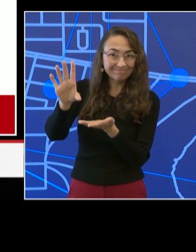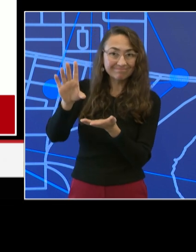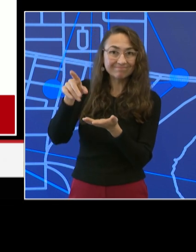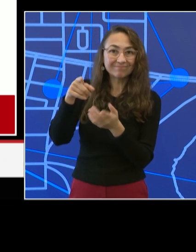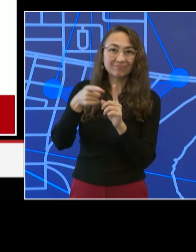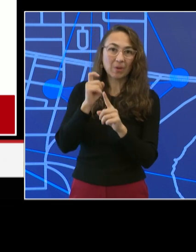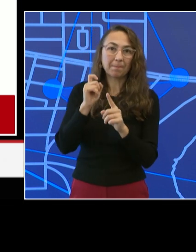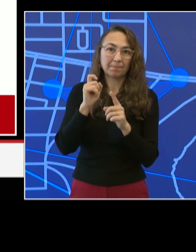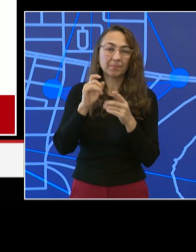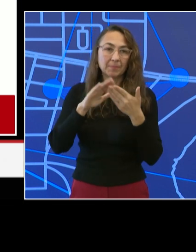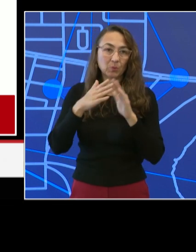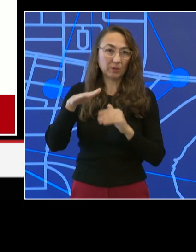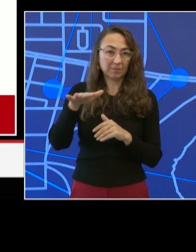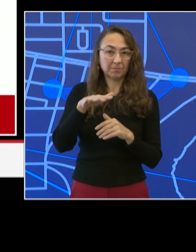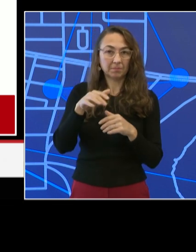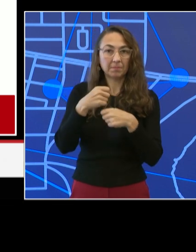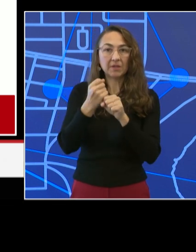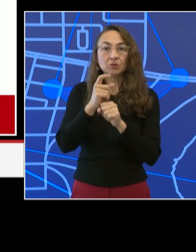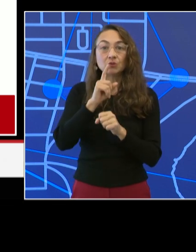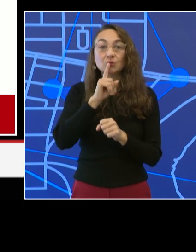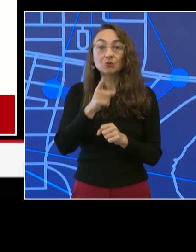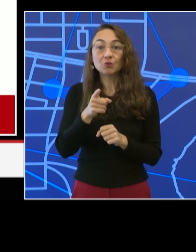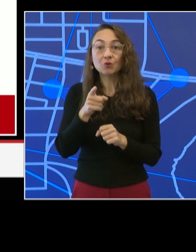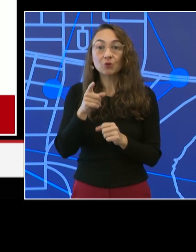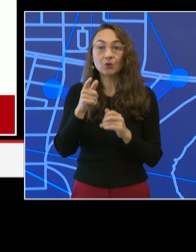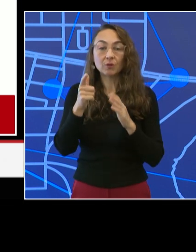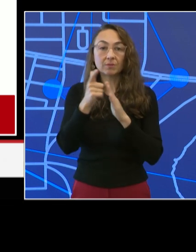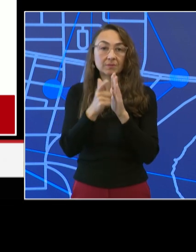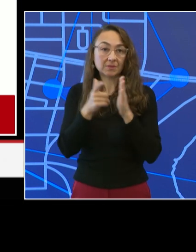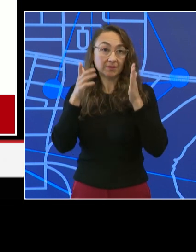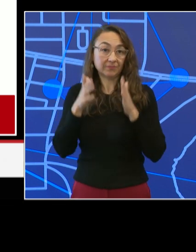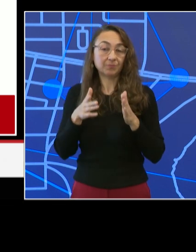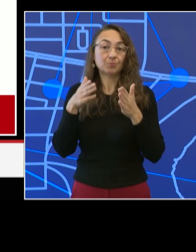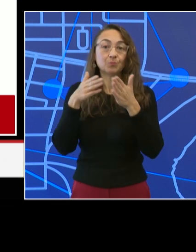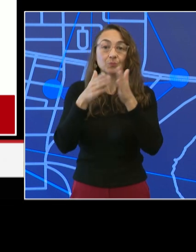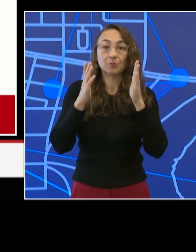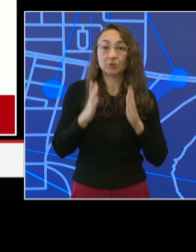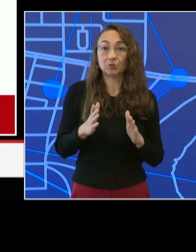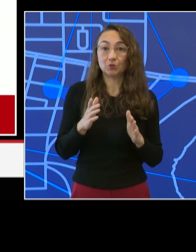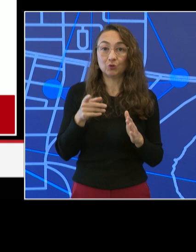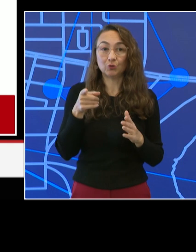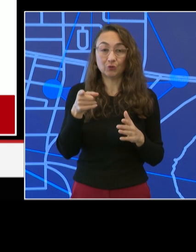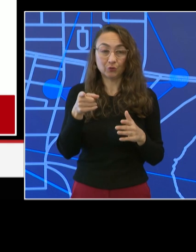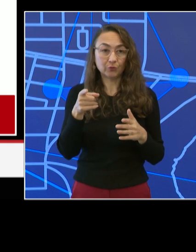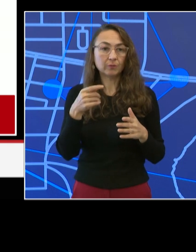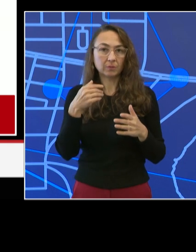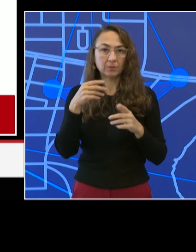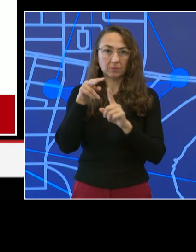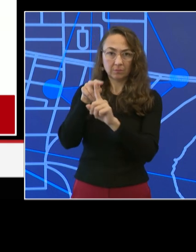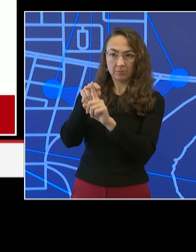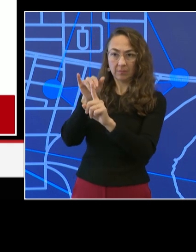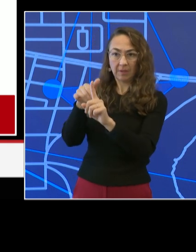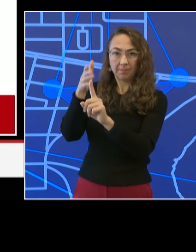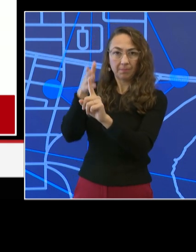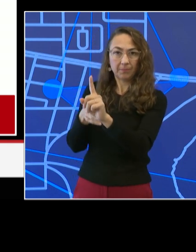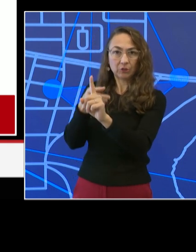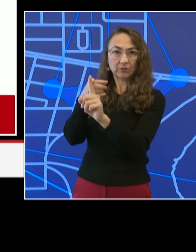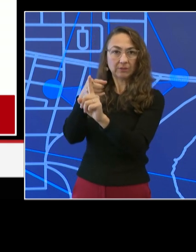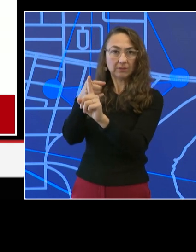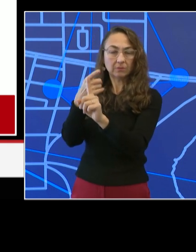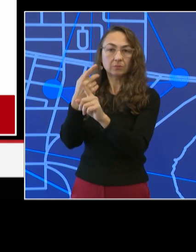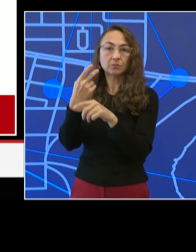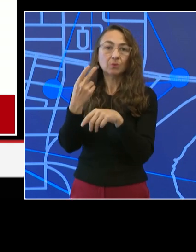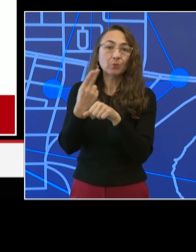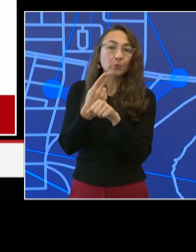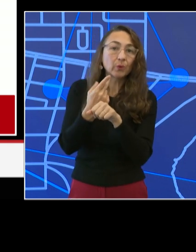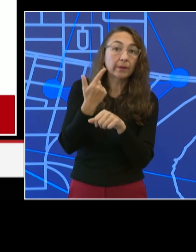the tools to make that decision, those who will inflict violence upon our communities, those who will use guns in community. And